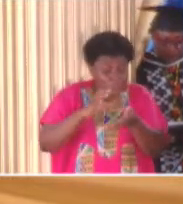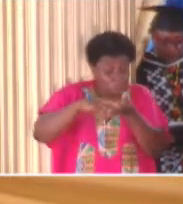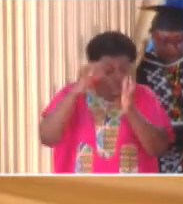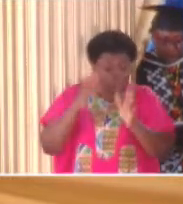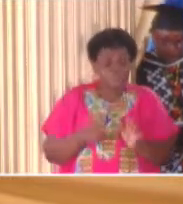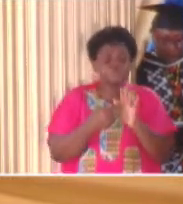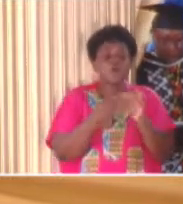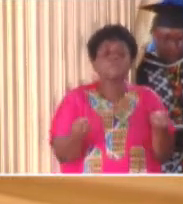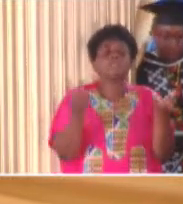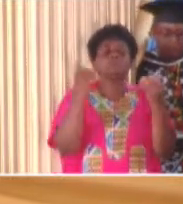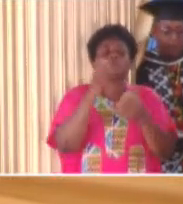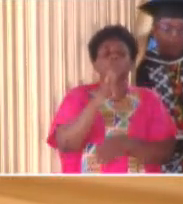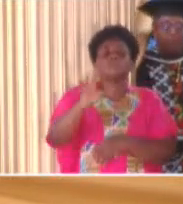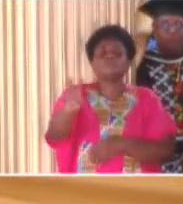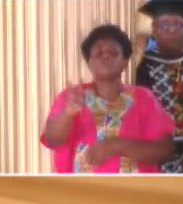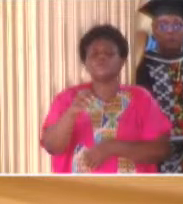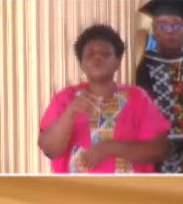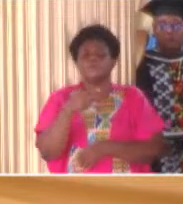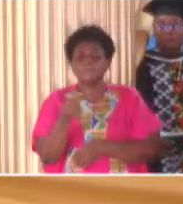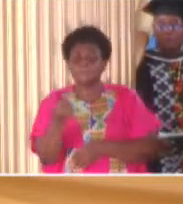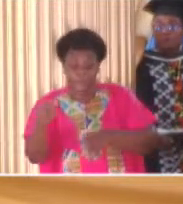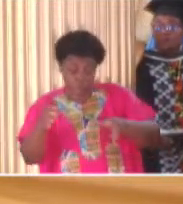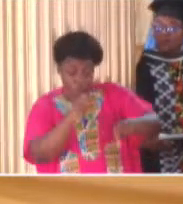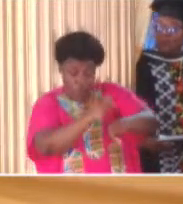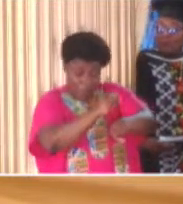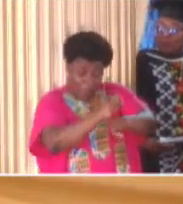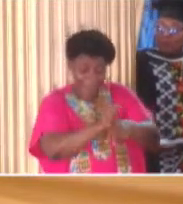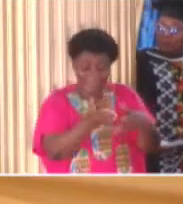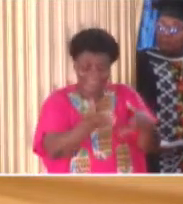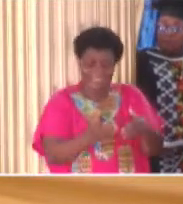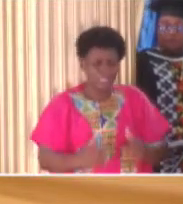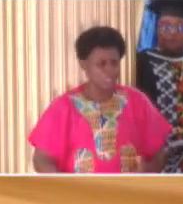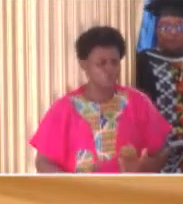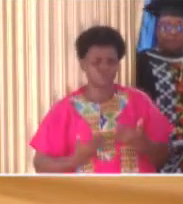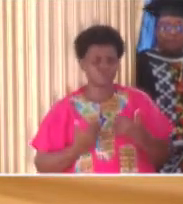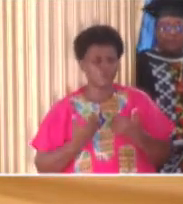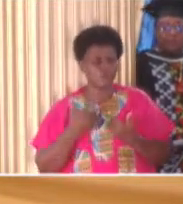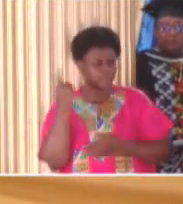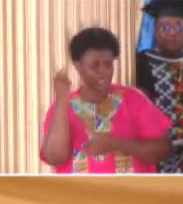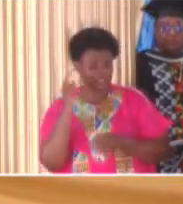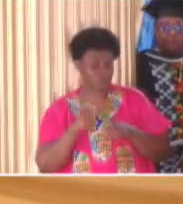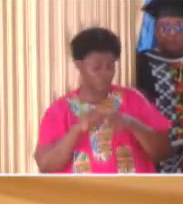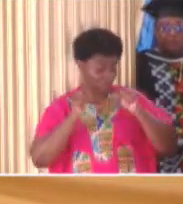pieces, an inspiring testimony of the talent and potential of our students.